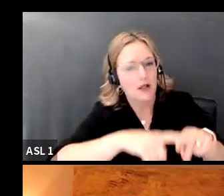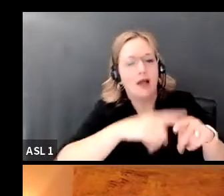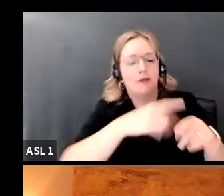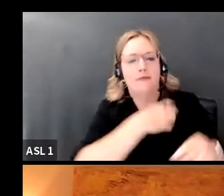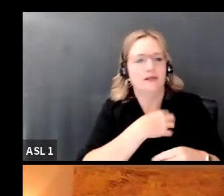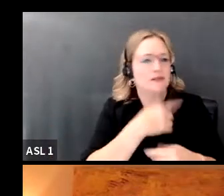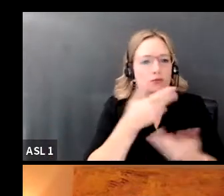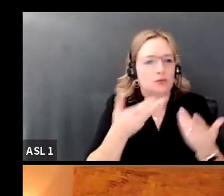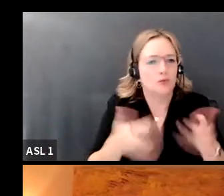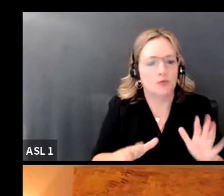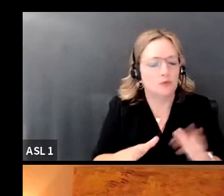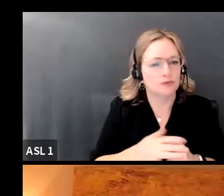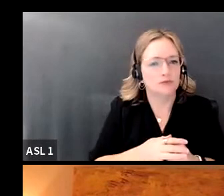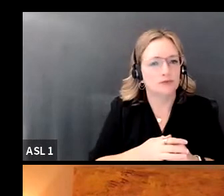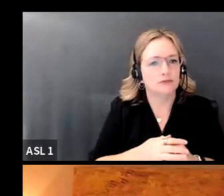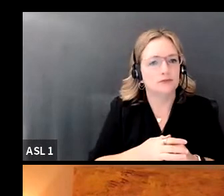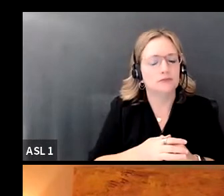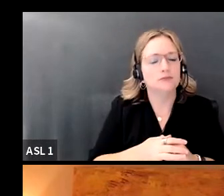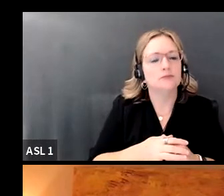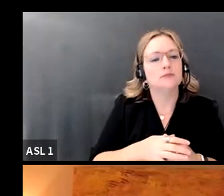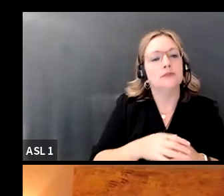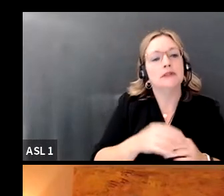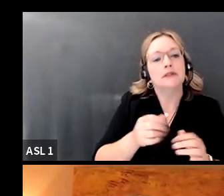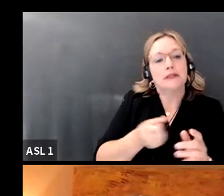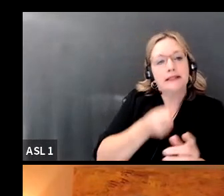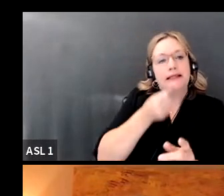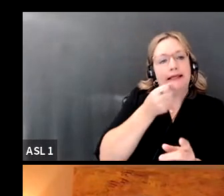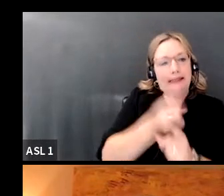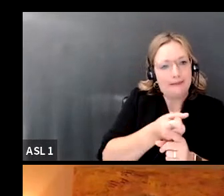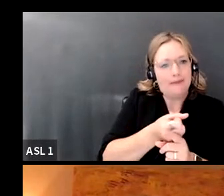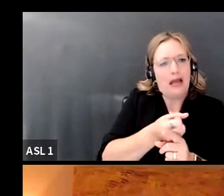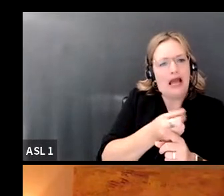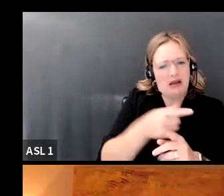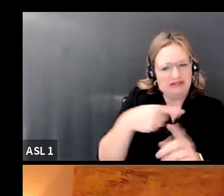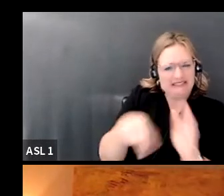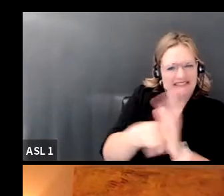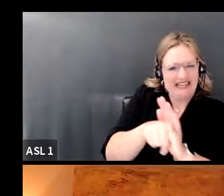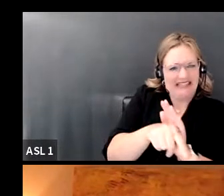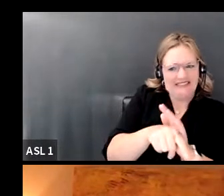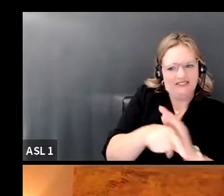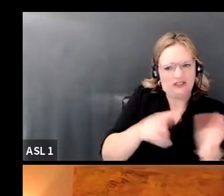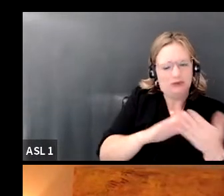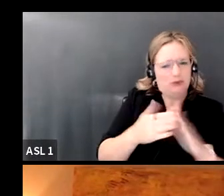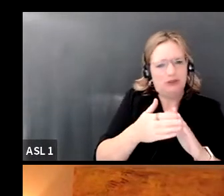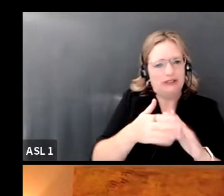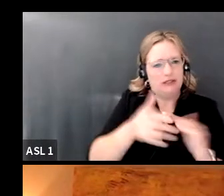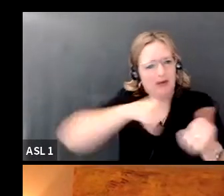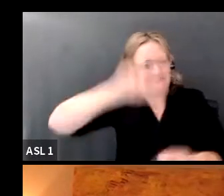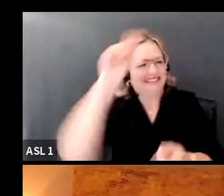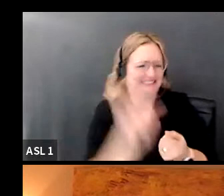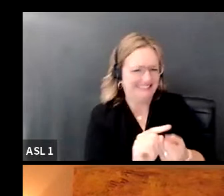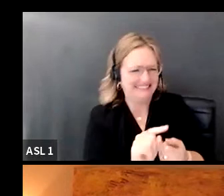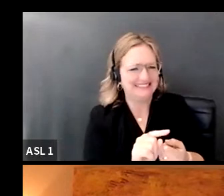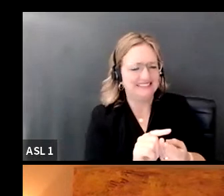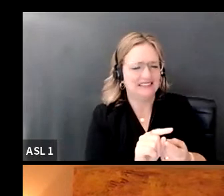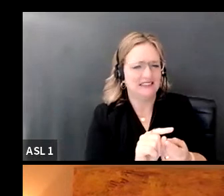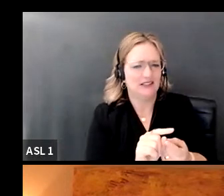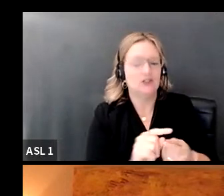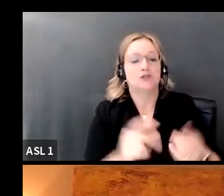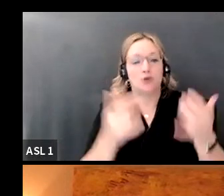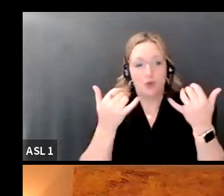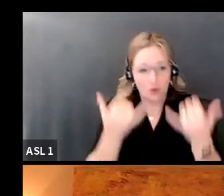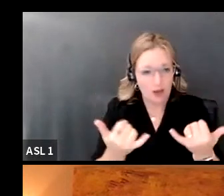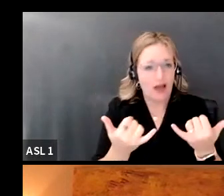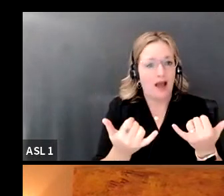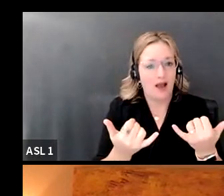minimizing uh the impact of policing in our communities and meeting needs of our communities and this call to basically